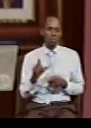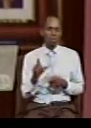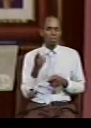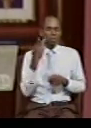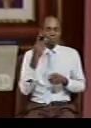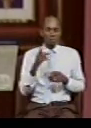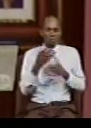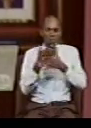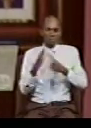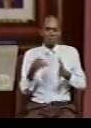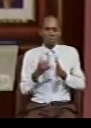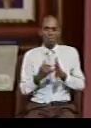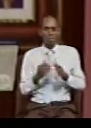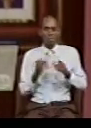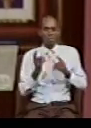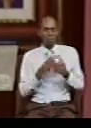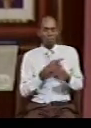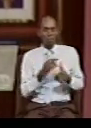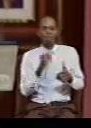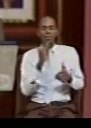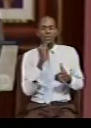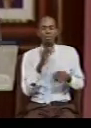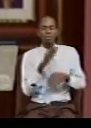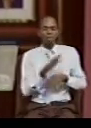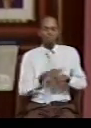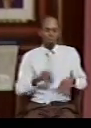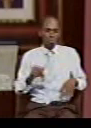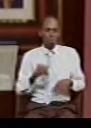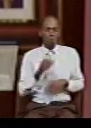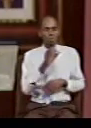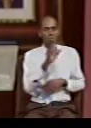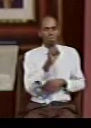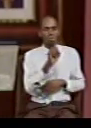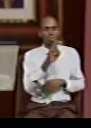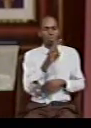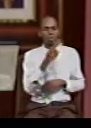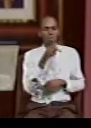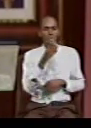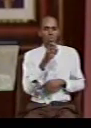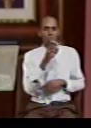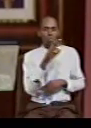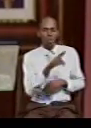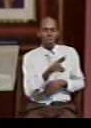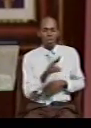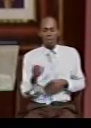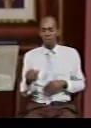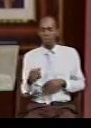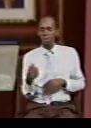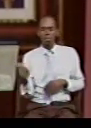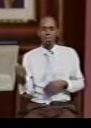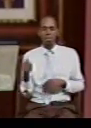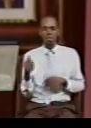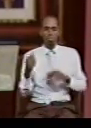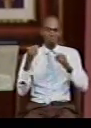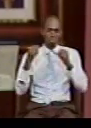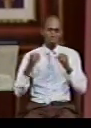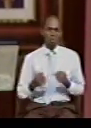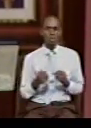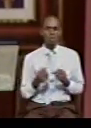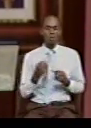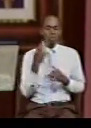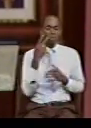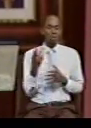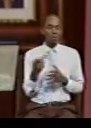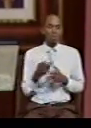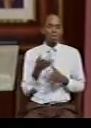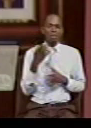is natural. And there are many things we can do in a natural strength. But there is a